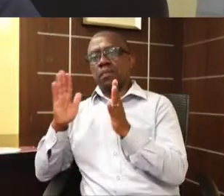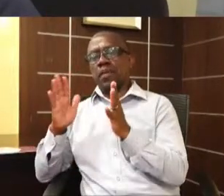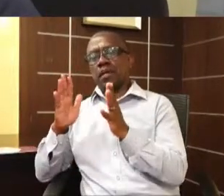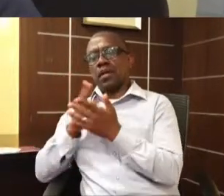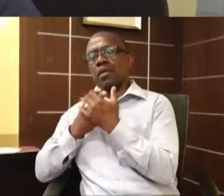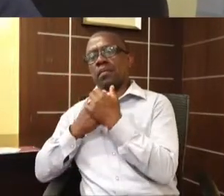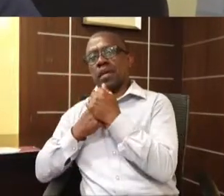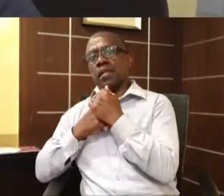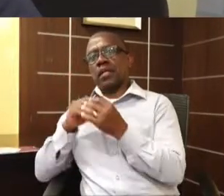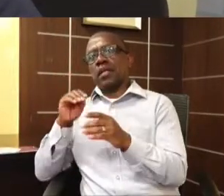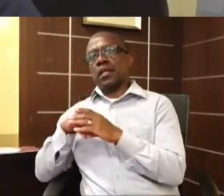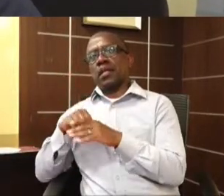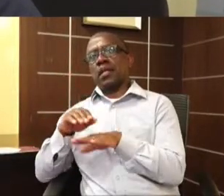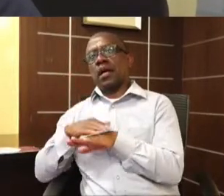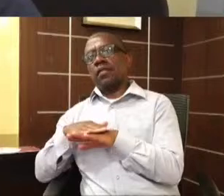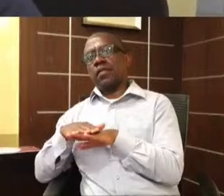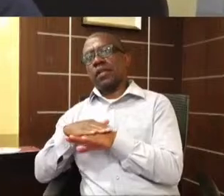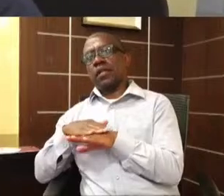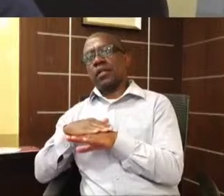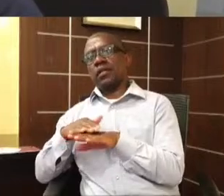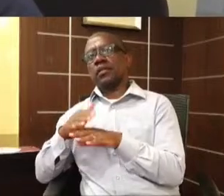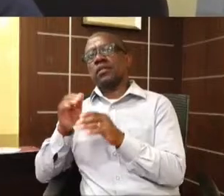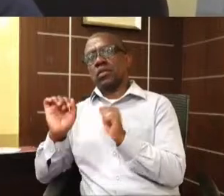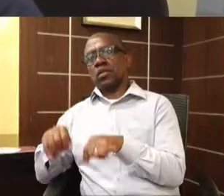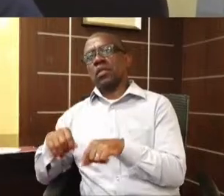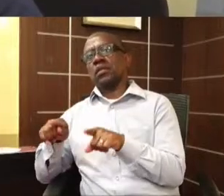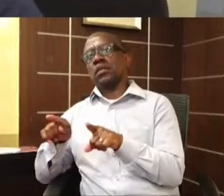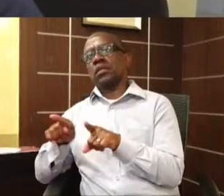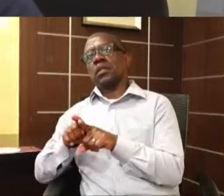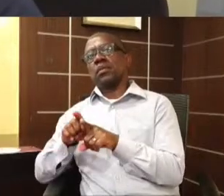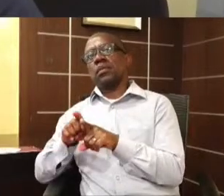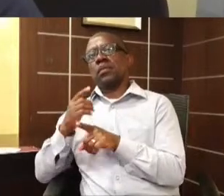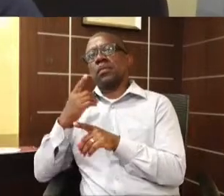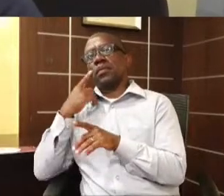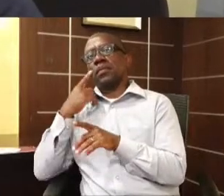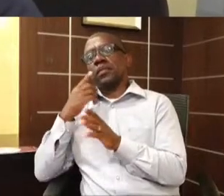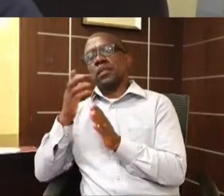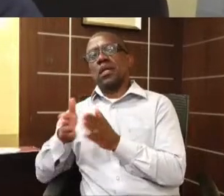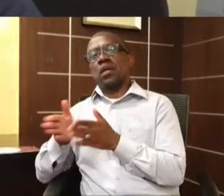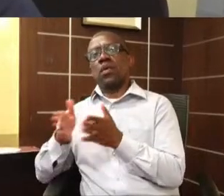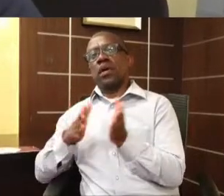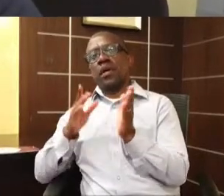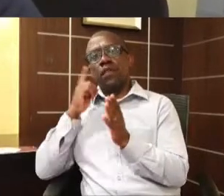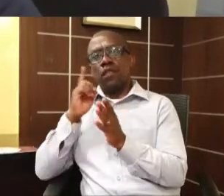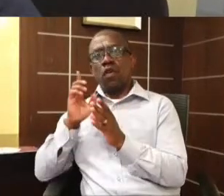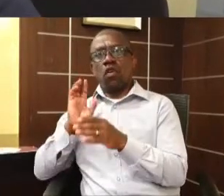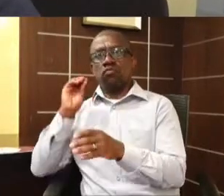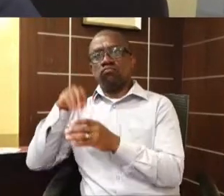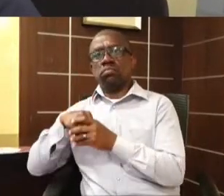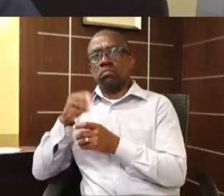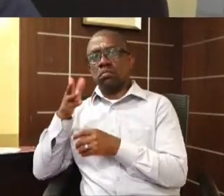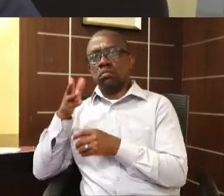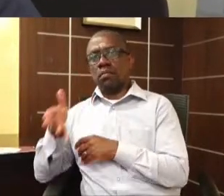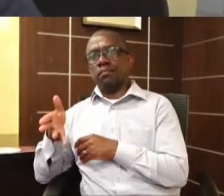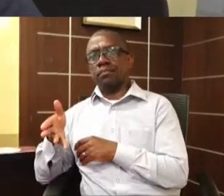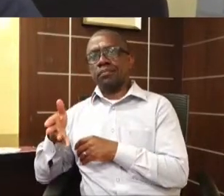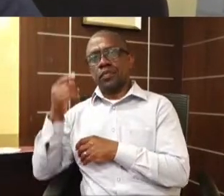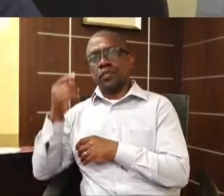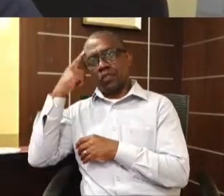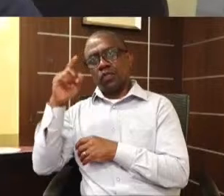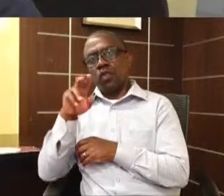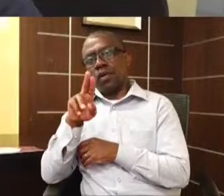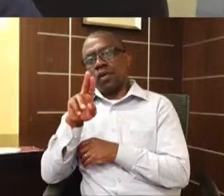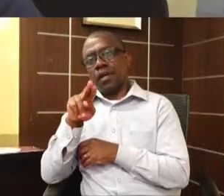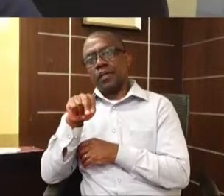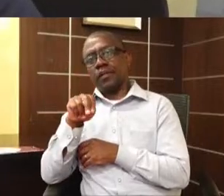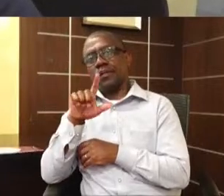So you can see a way in tapping to that. For NLP, I